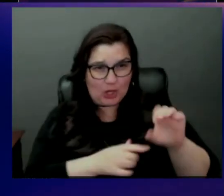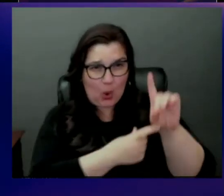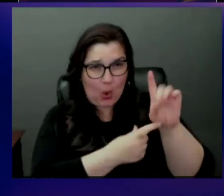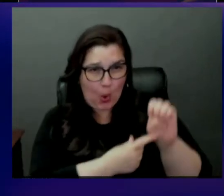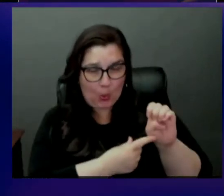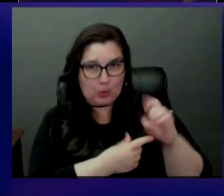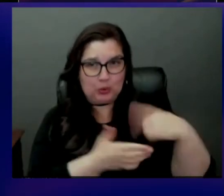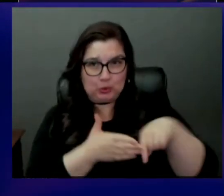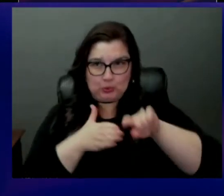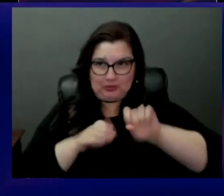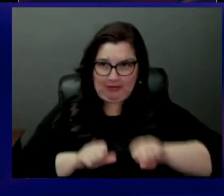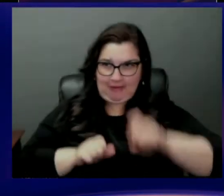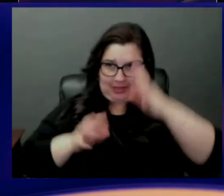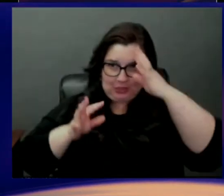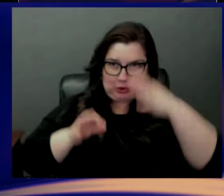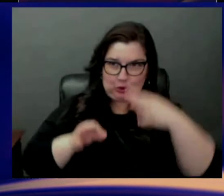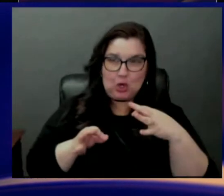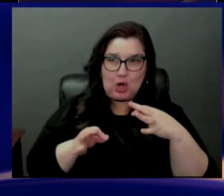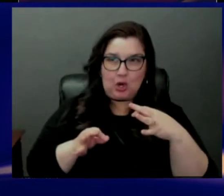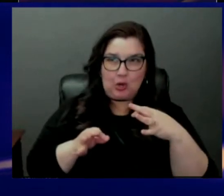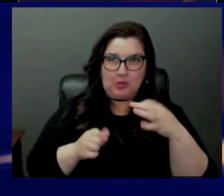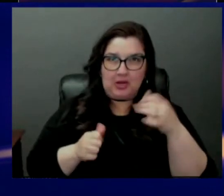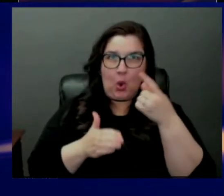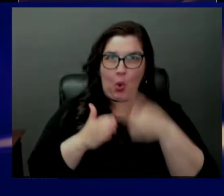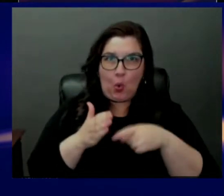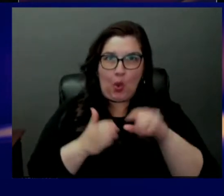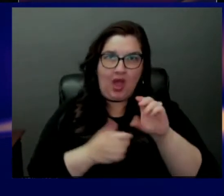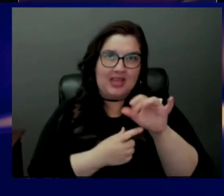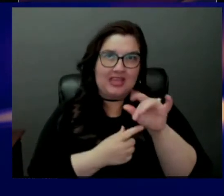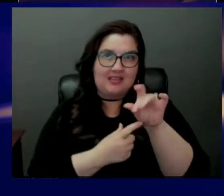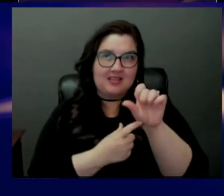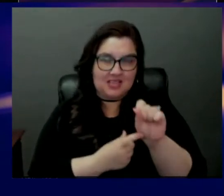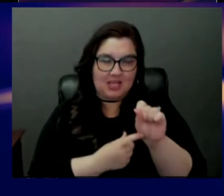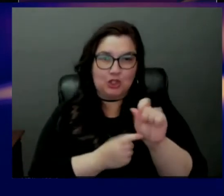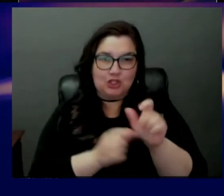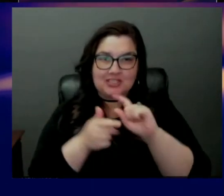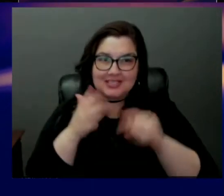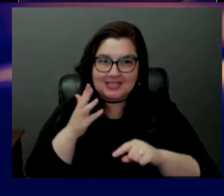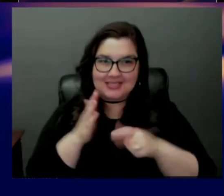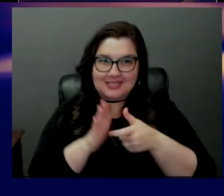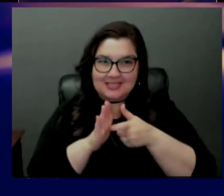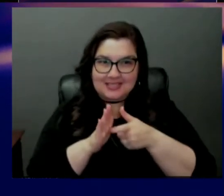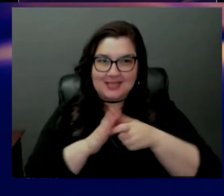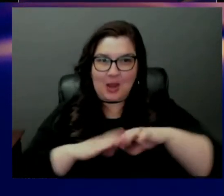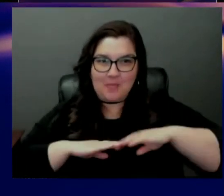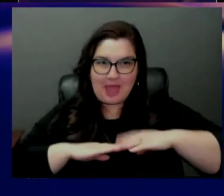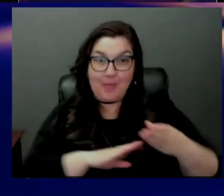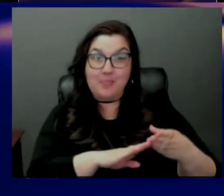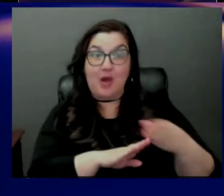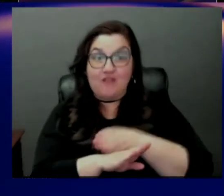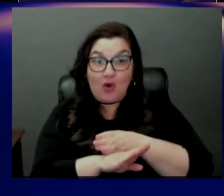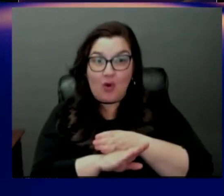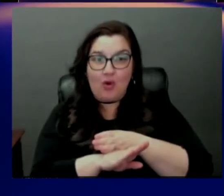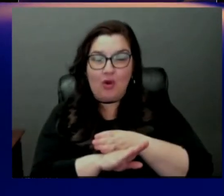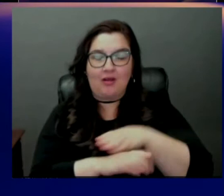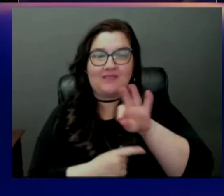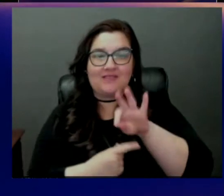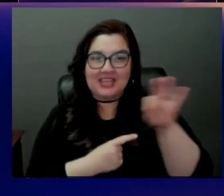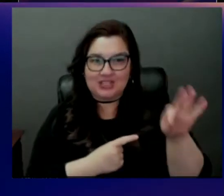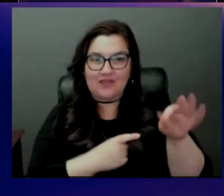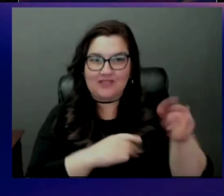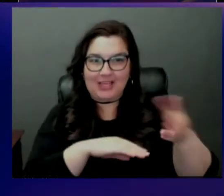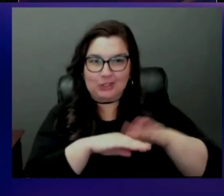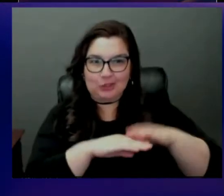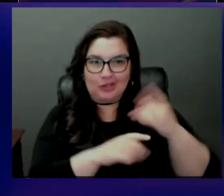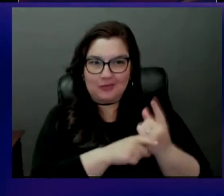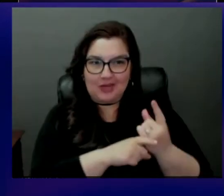determine what conditions are met before that feature flag is turned on. Absolutely. So if, like you said, in this scenario,